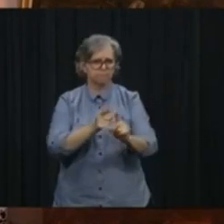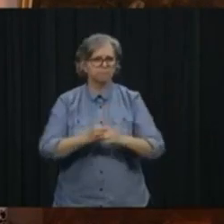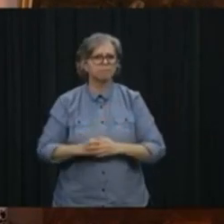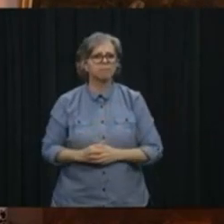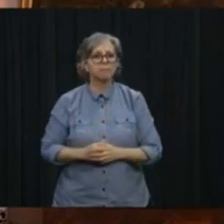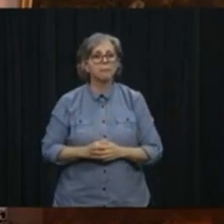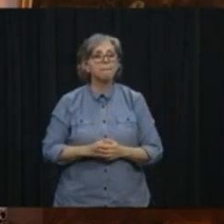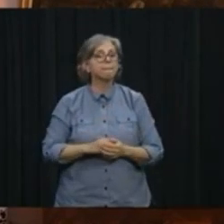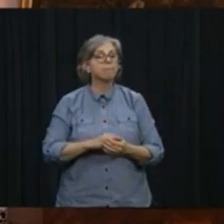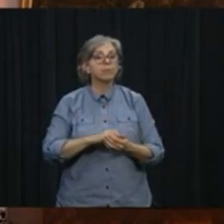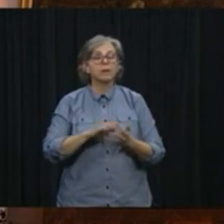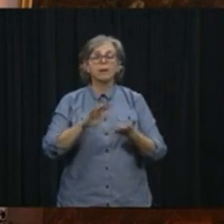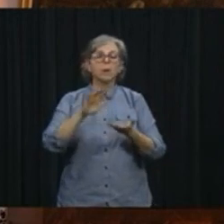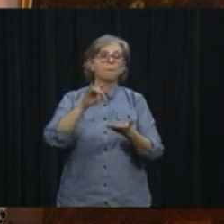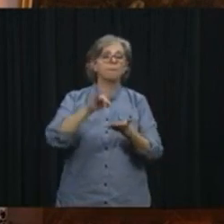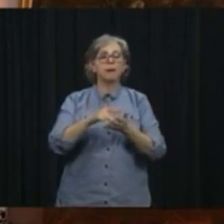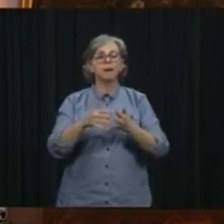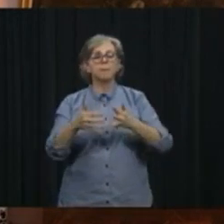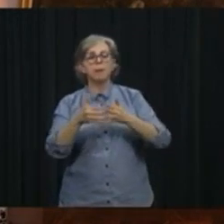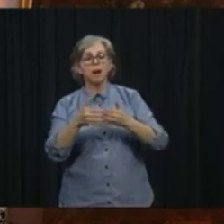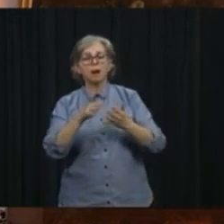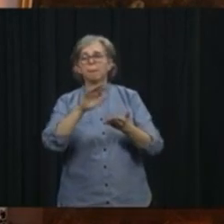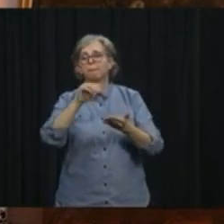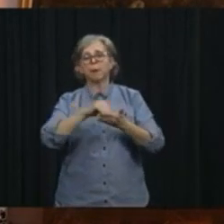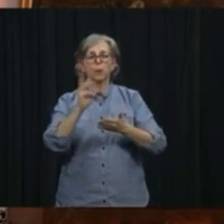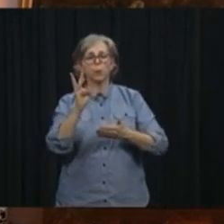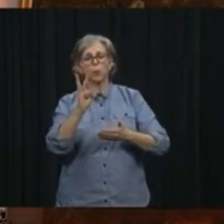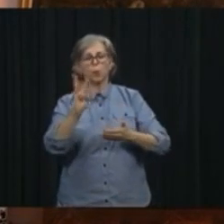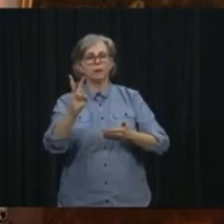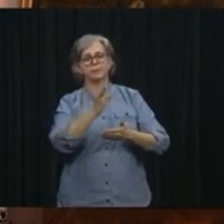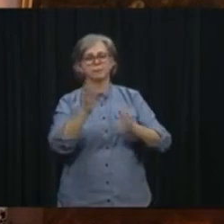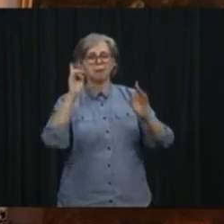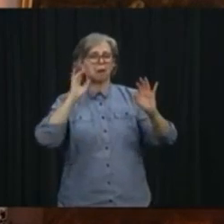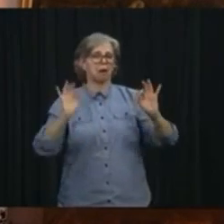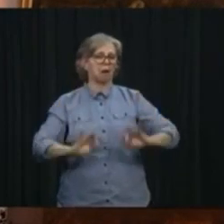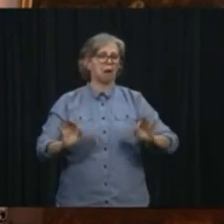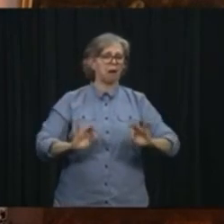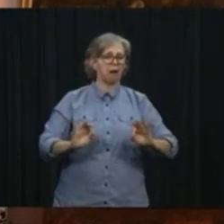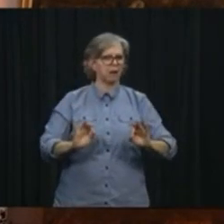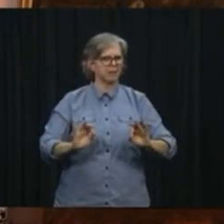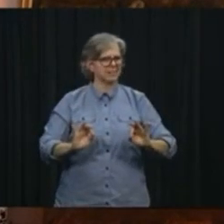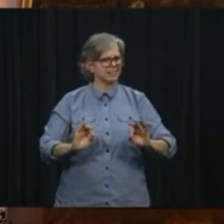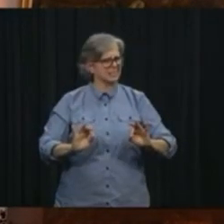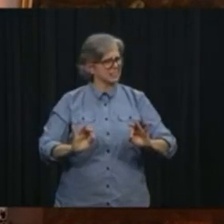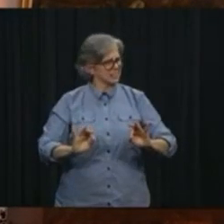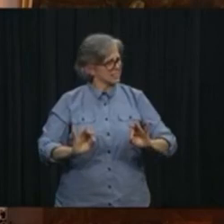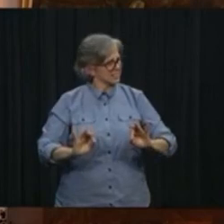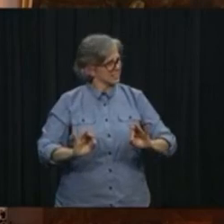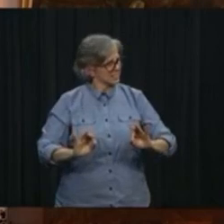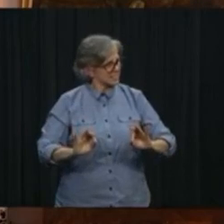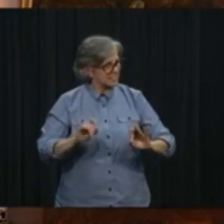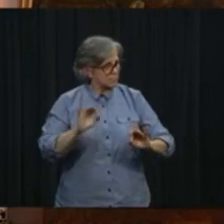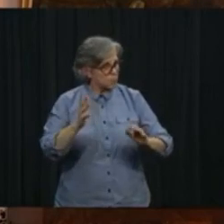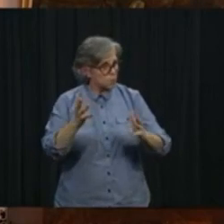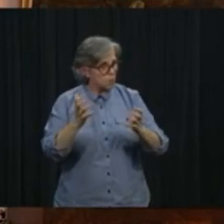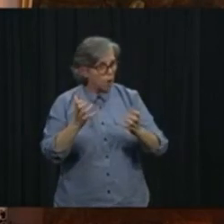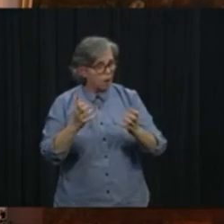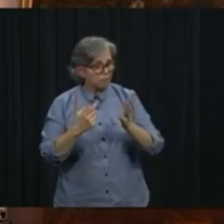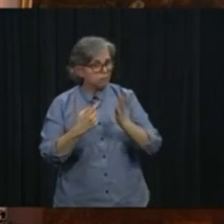around Ohio, and definitely in my hometown, you know, he was trying to tell you, take this